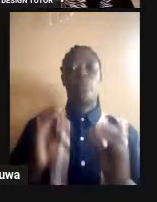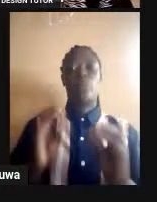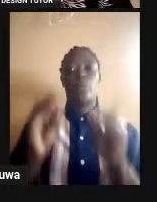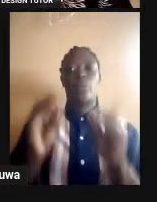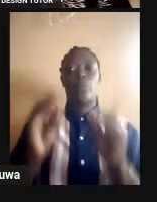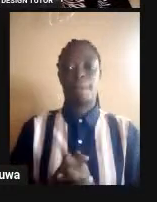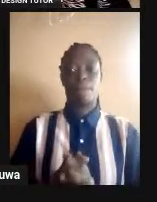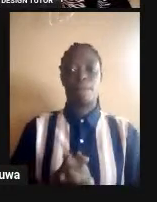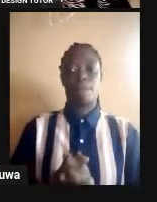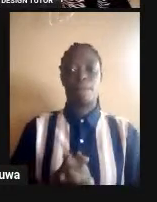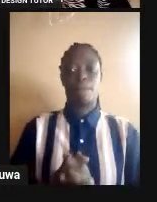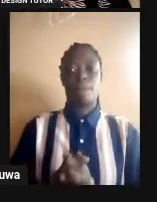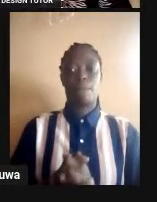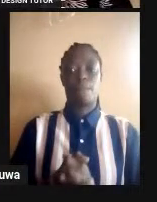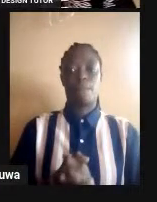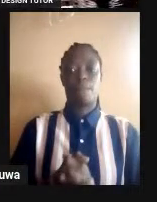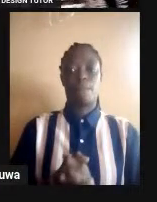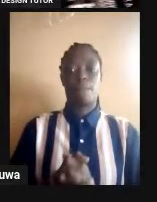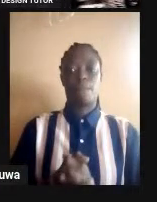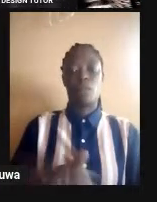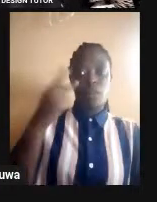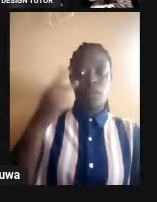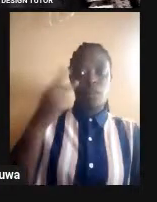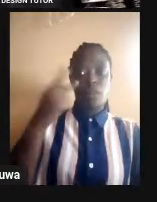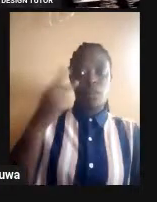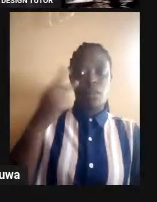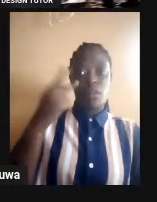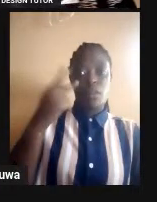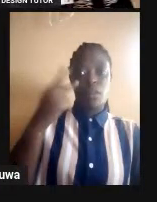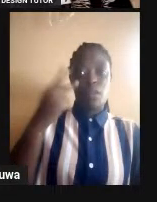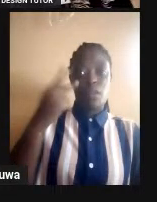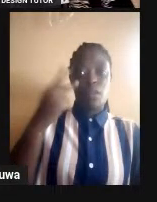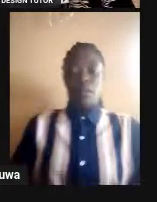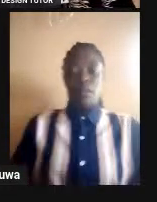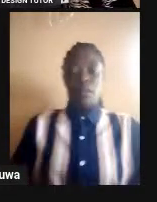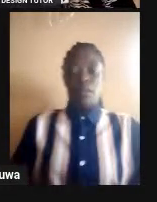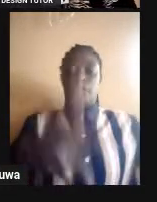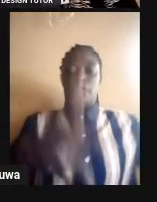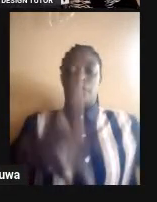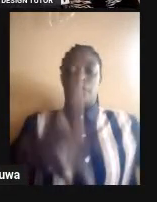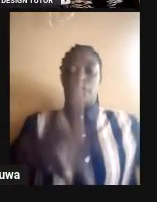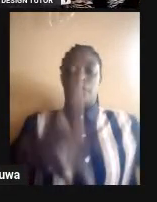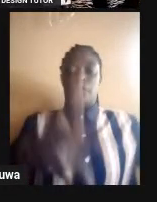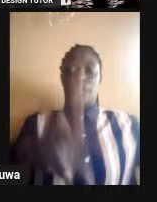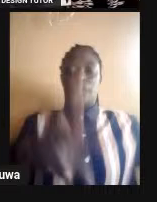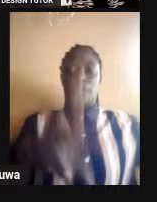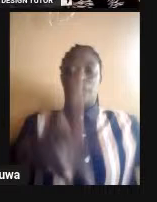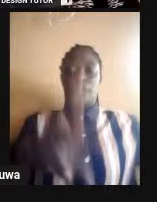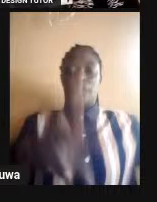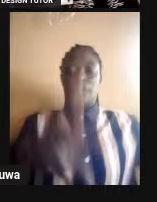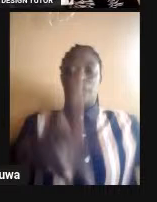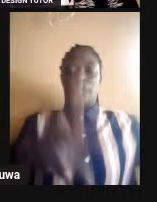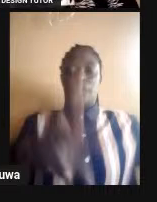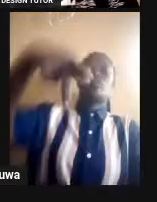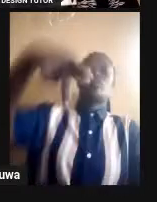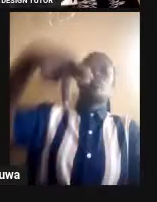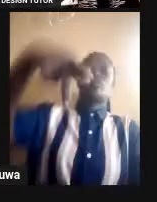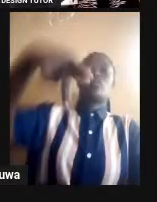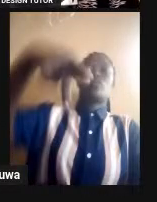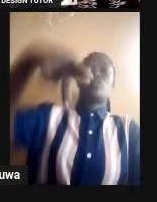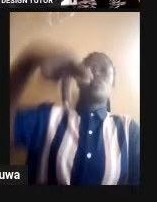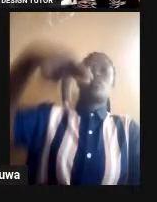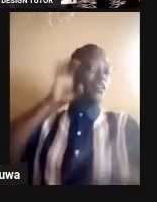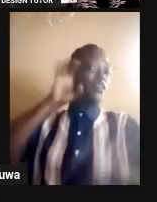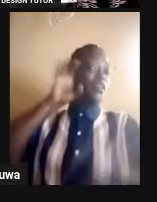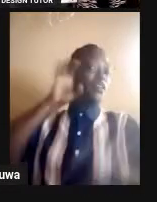to last slide. You see that now they are arranged in order. That is what proportion is. You see from big,